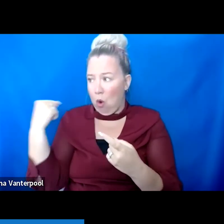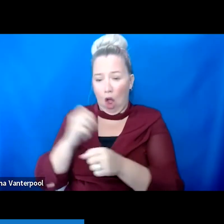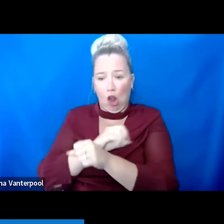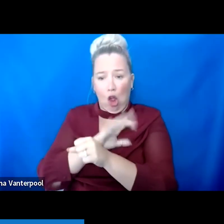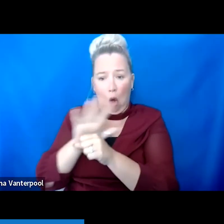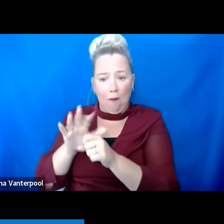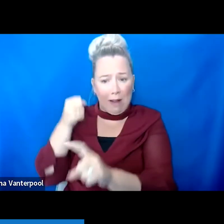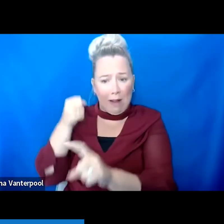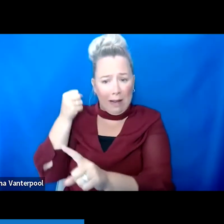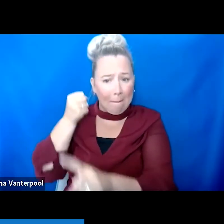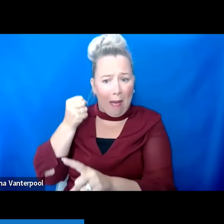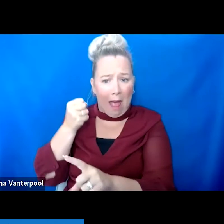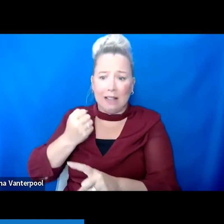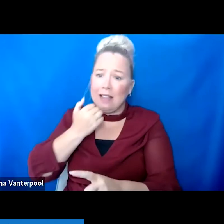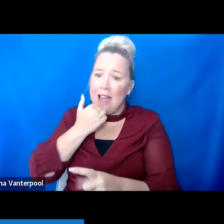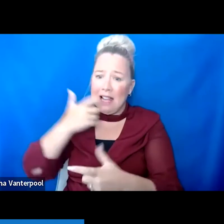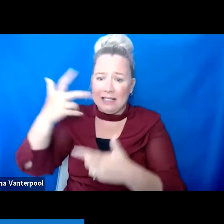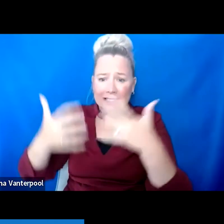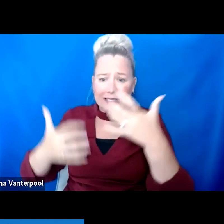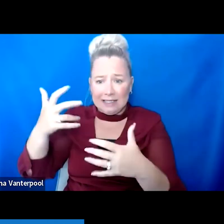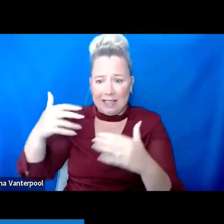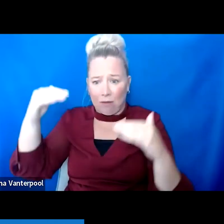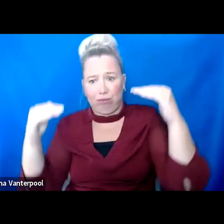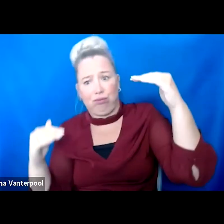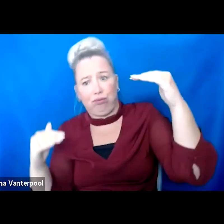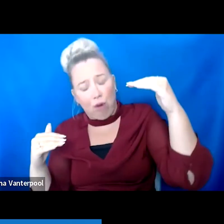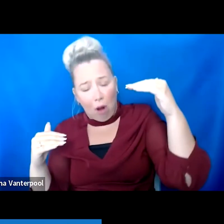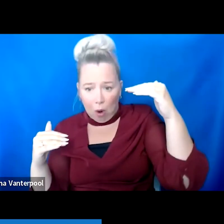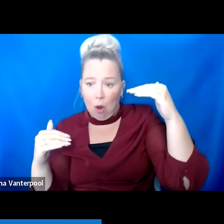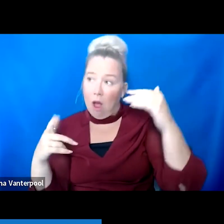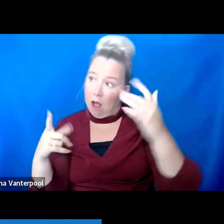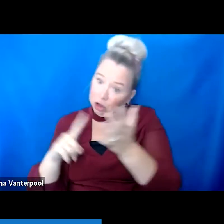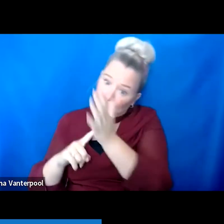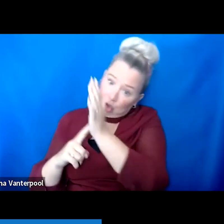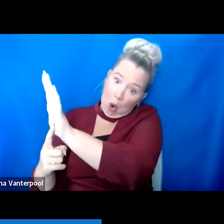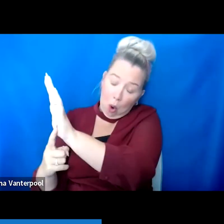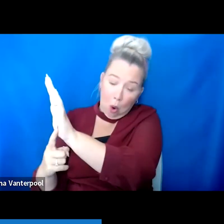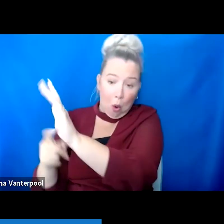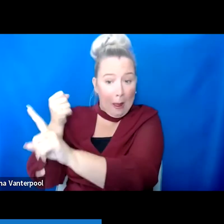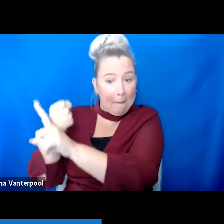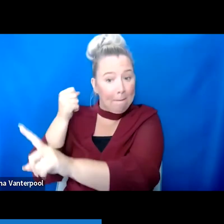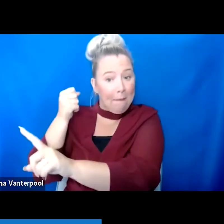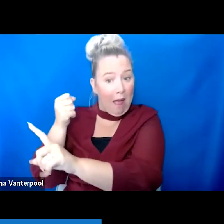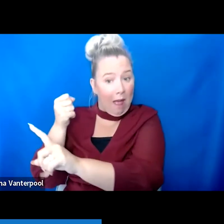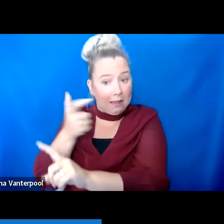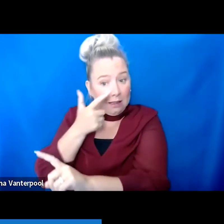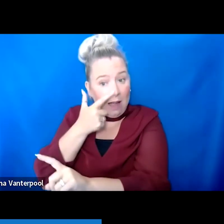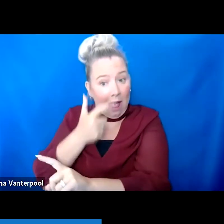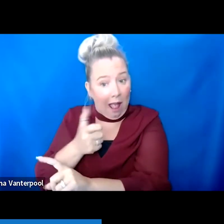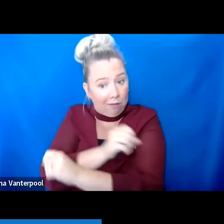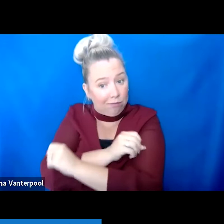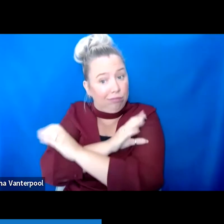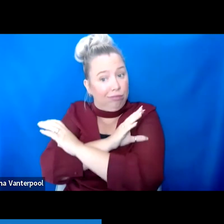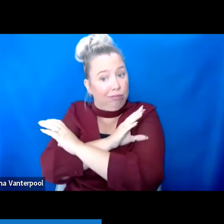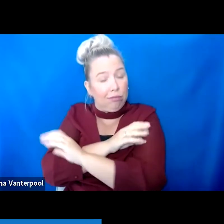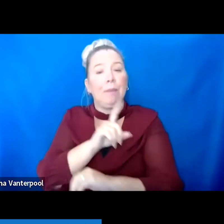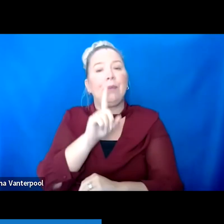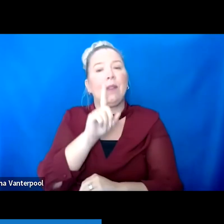also looking at the system as it stands now. And one of the things I